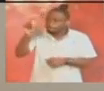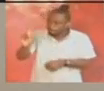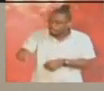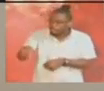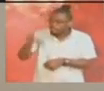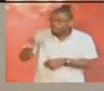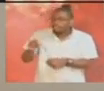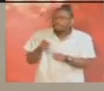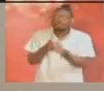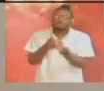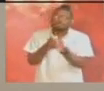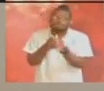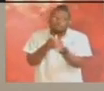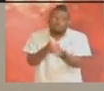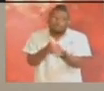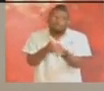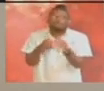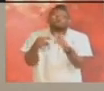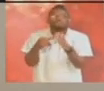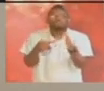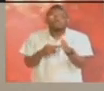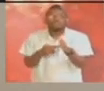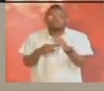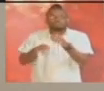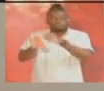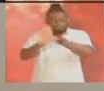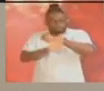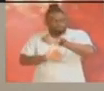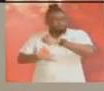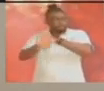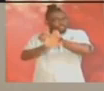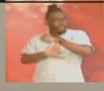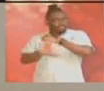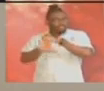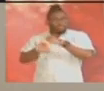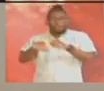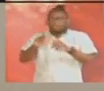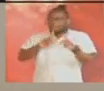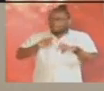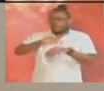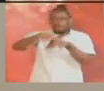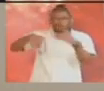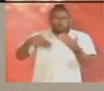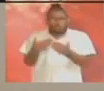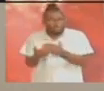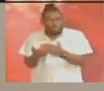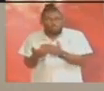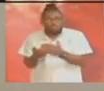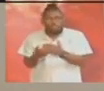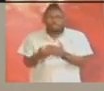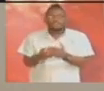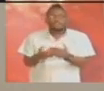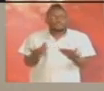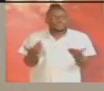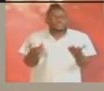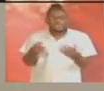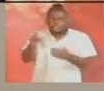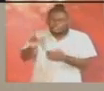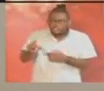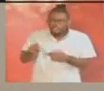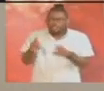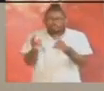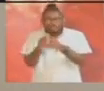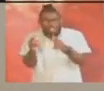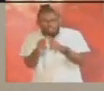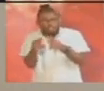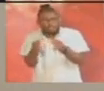are not just needed at this time, but absolutely essential.